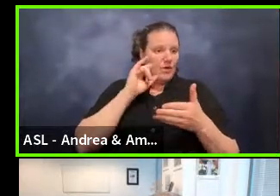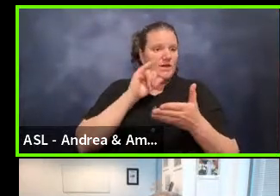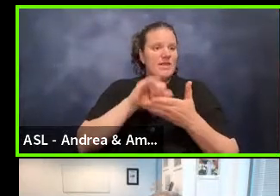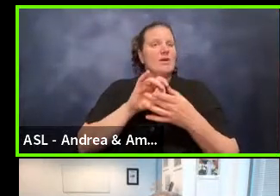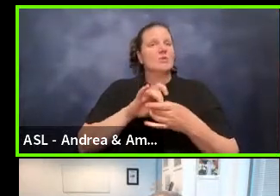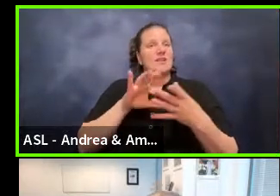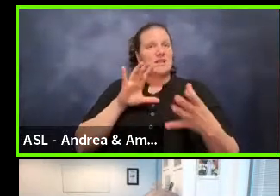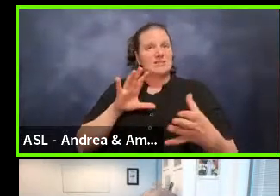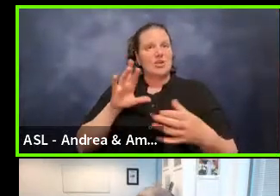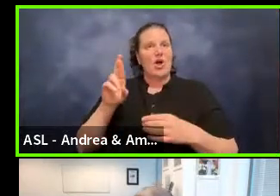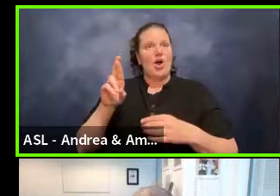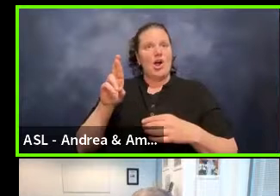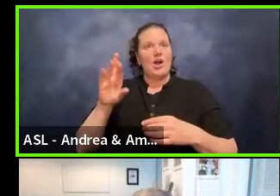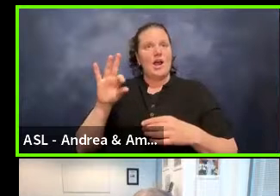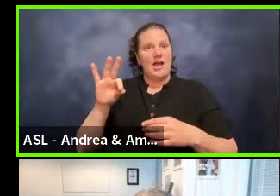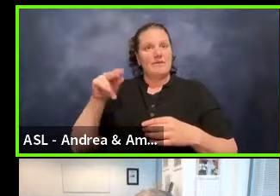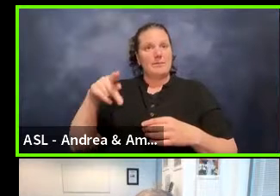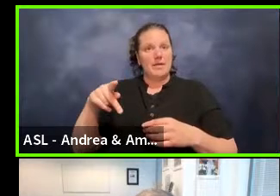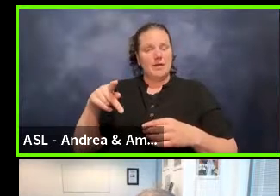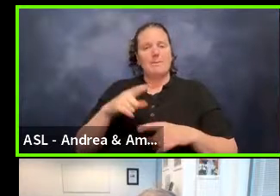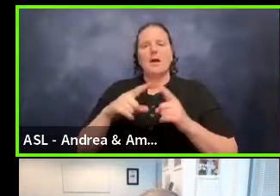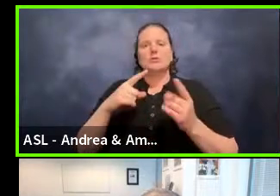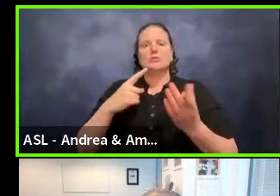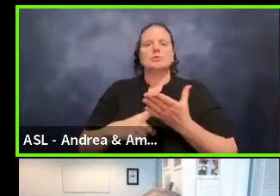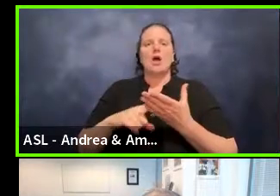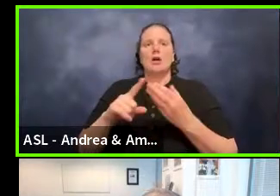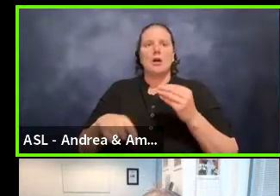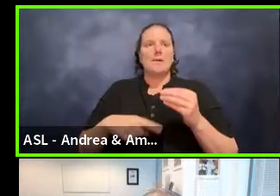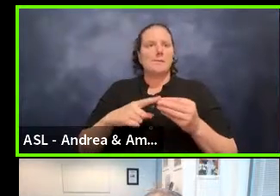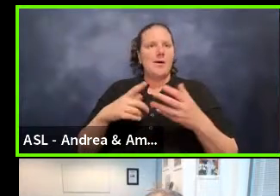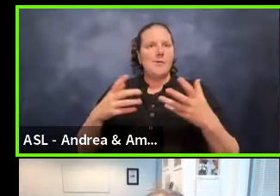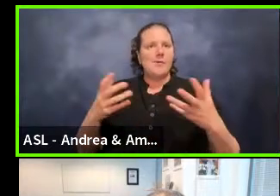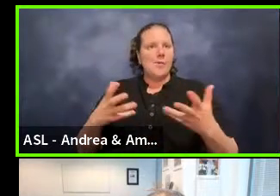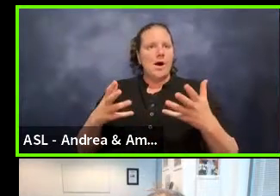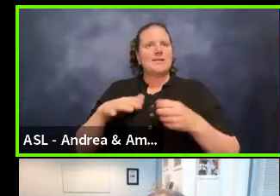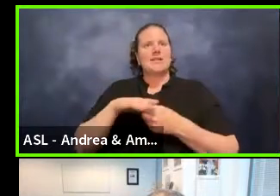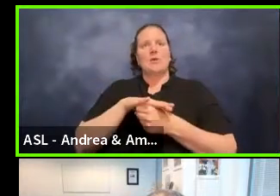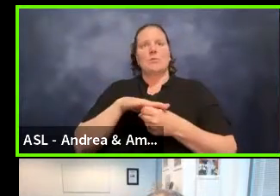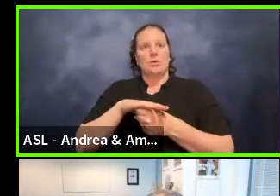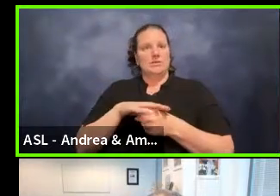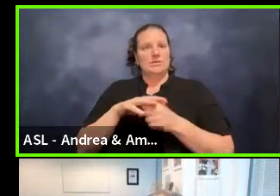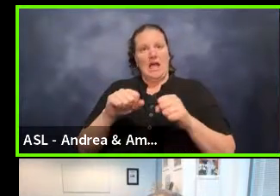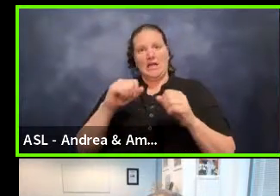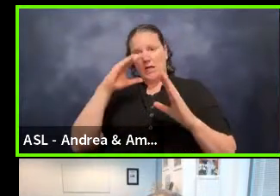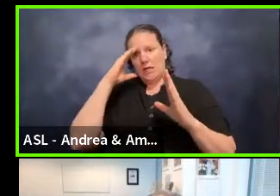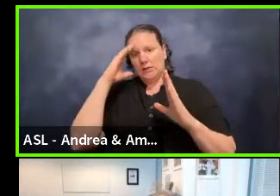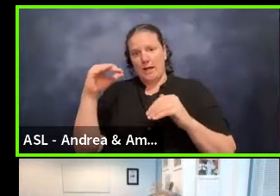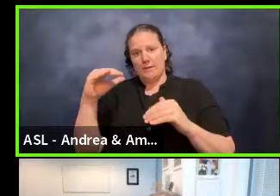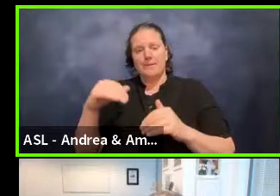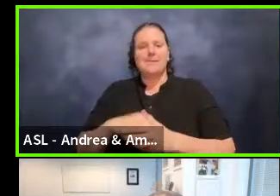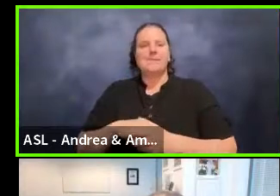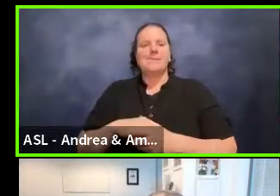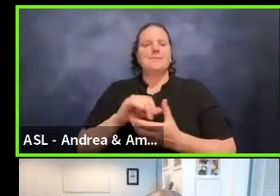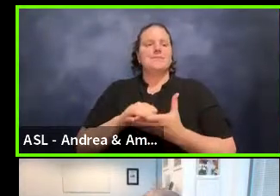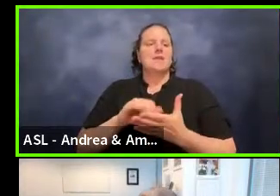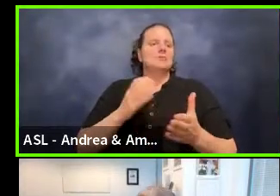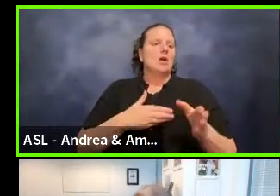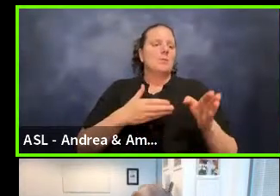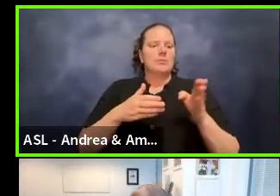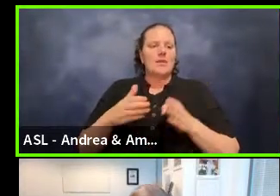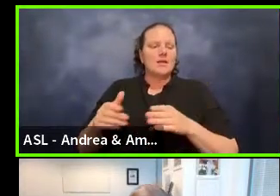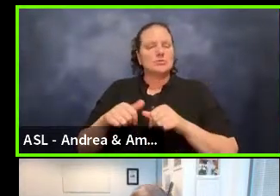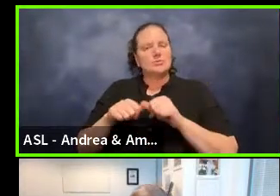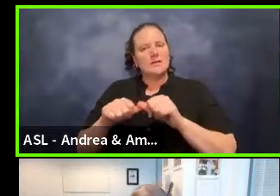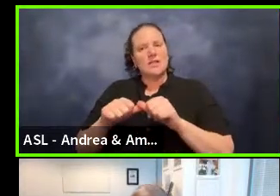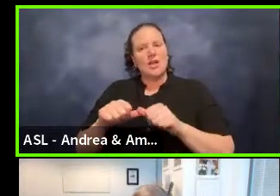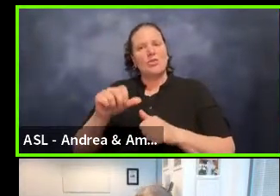of these RFPs, but to talk about what the neighborhoods can expect. It is our plan to maintain